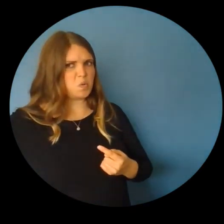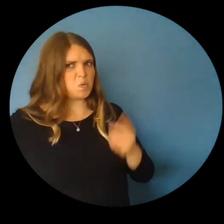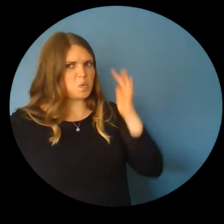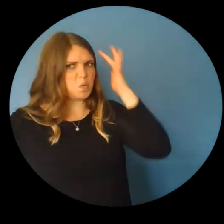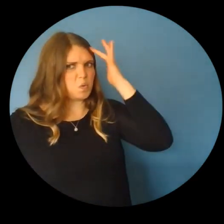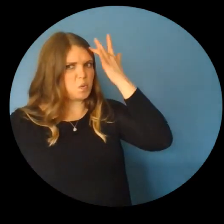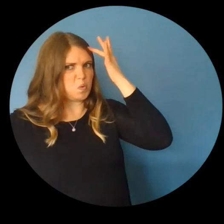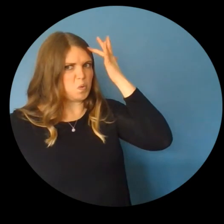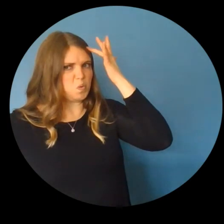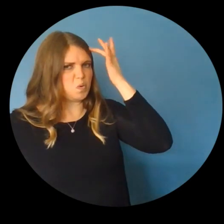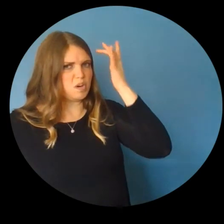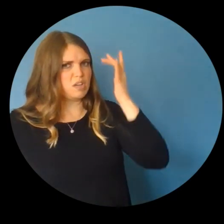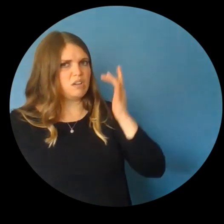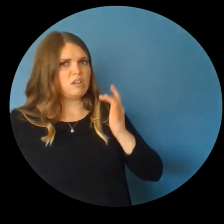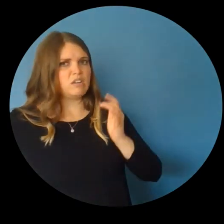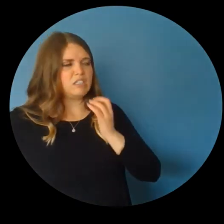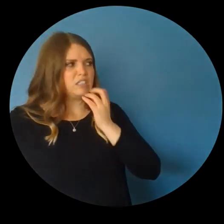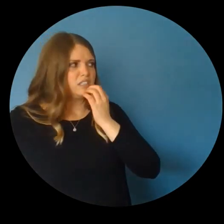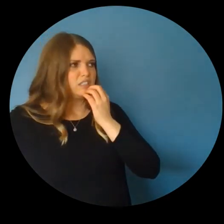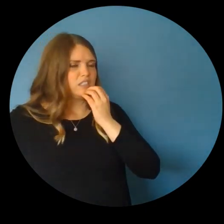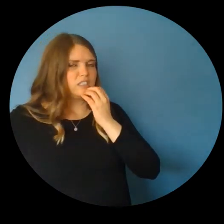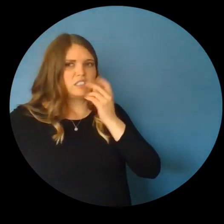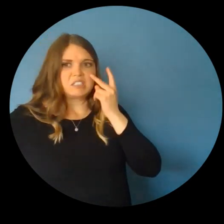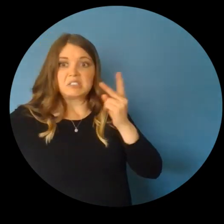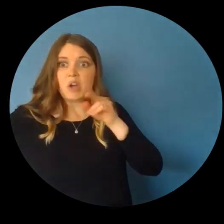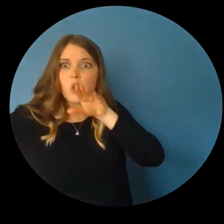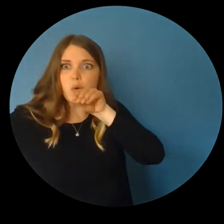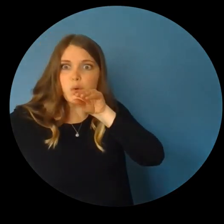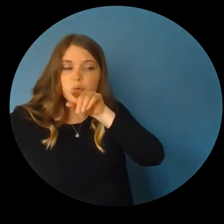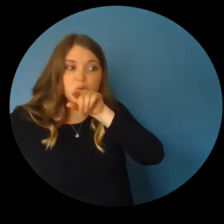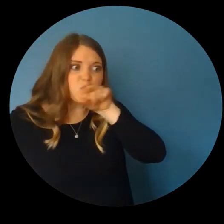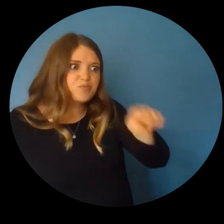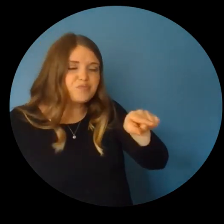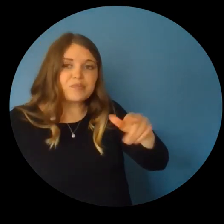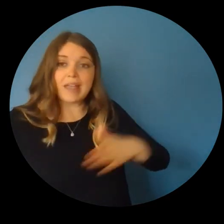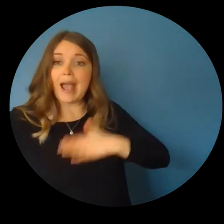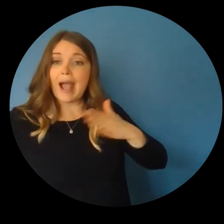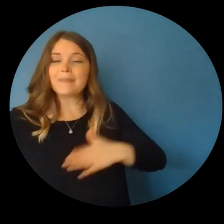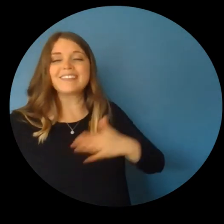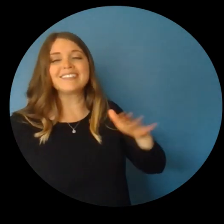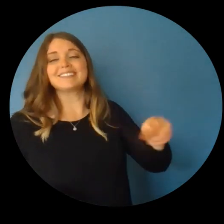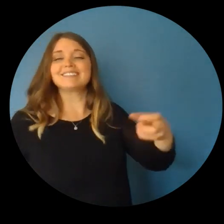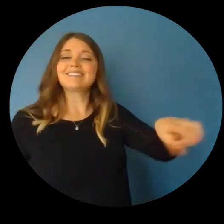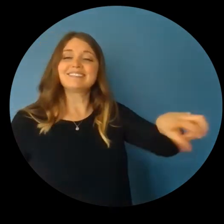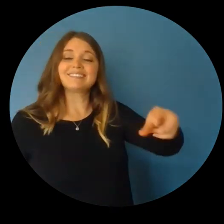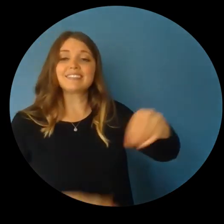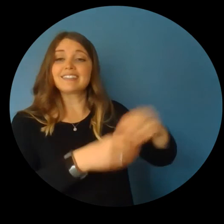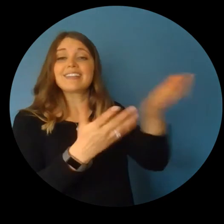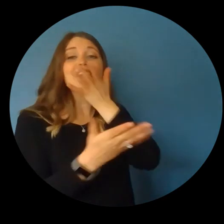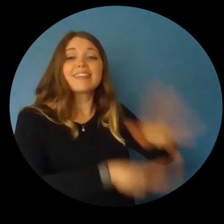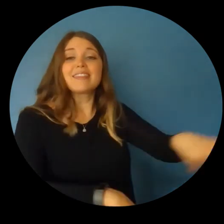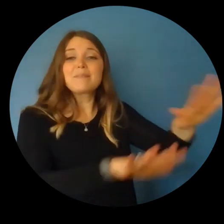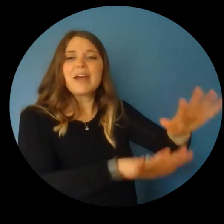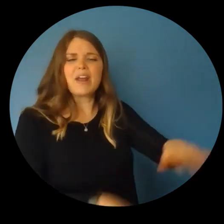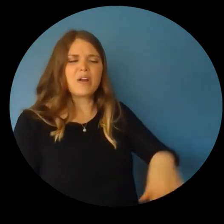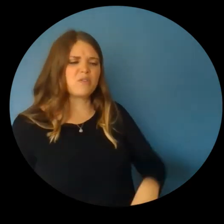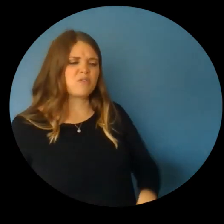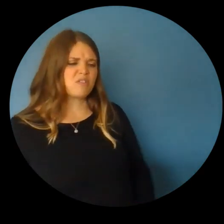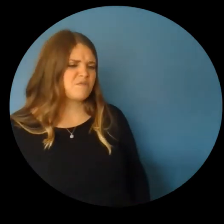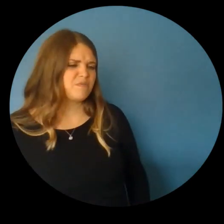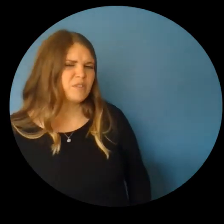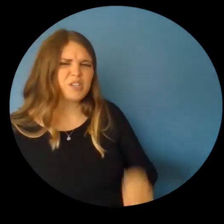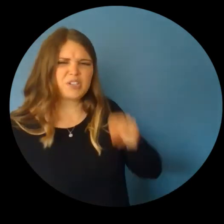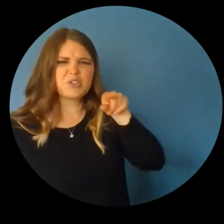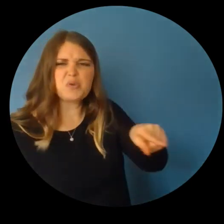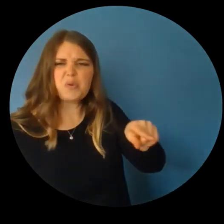Spider became. When she saw a goose happily grazing in the meadow, she said, "What a silly